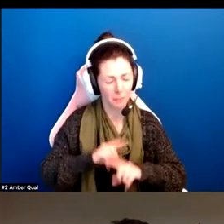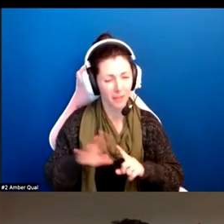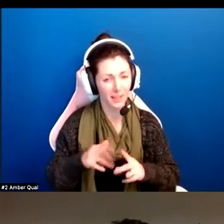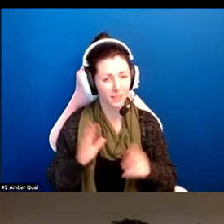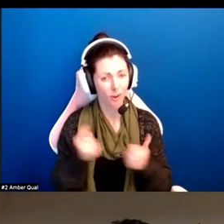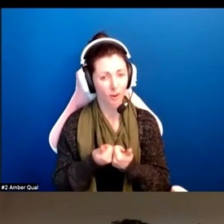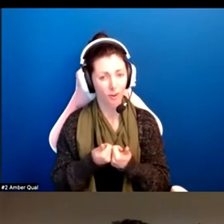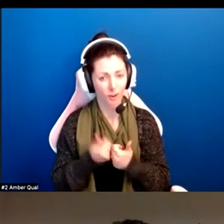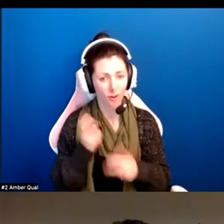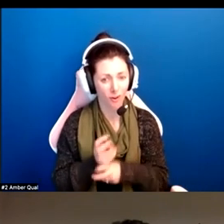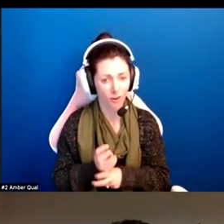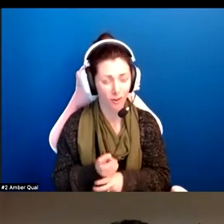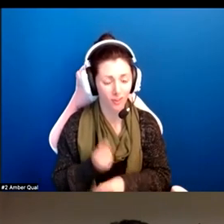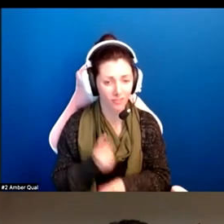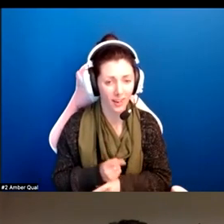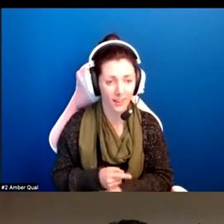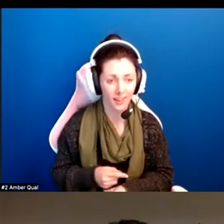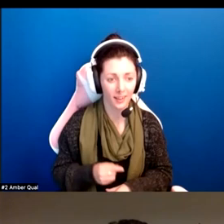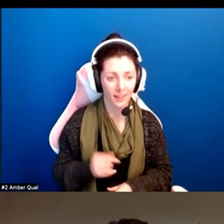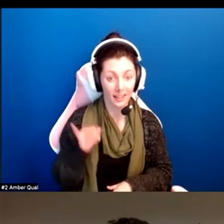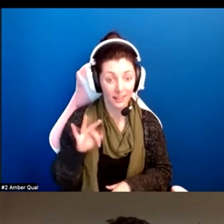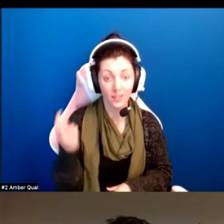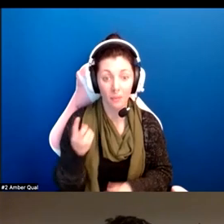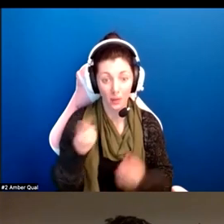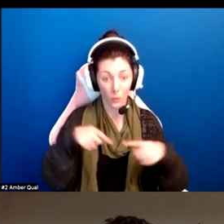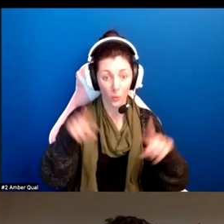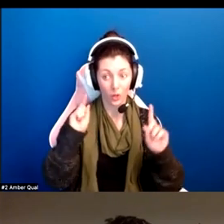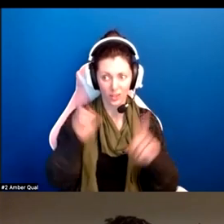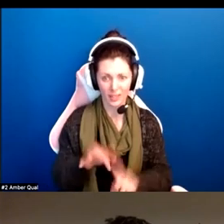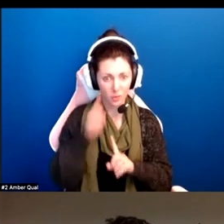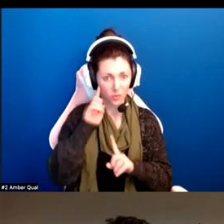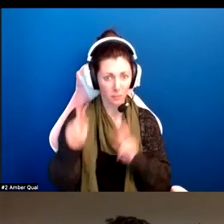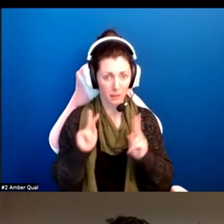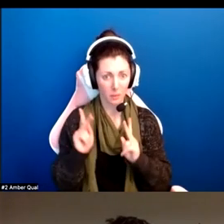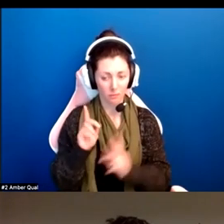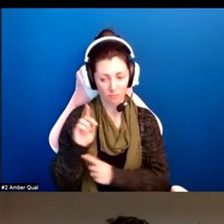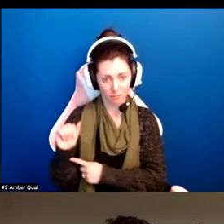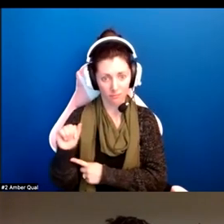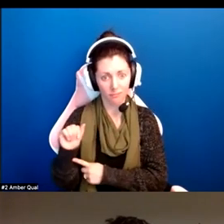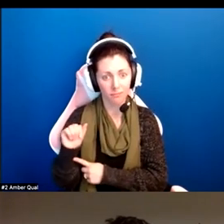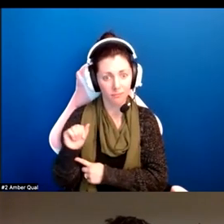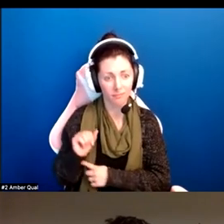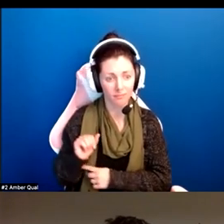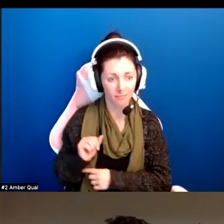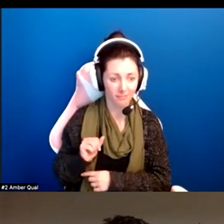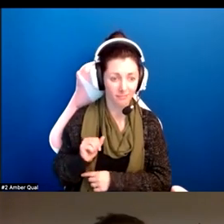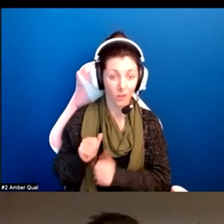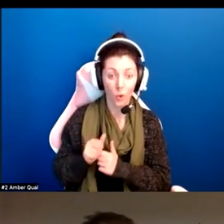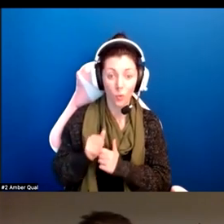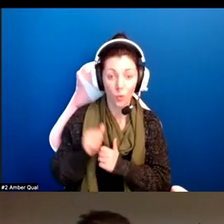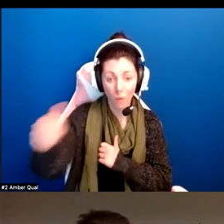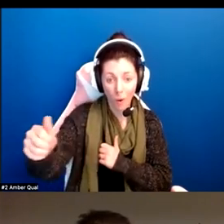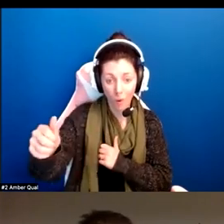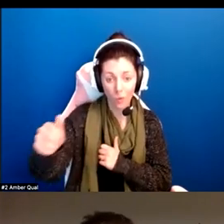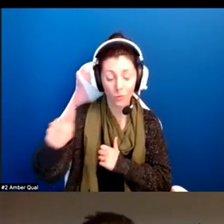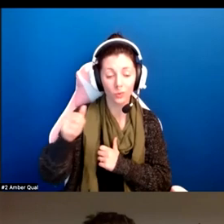think we all felt that, especially disabled people in the pandemic, remote accommodations occurred, going to